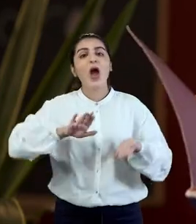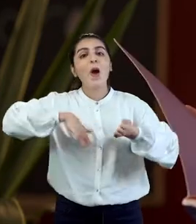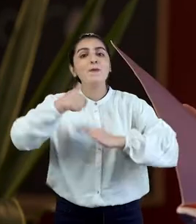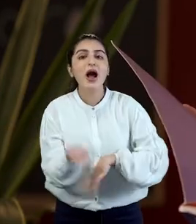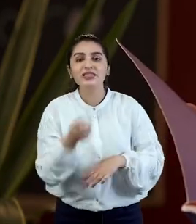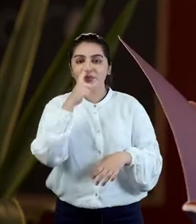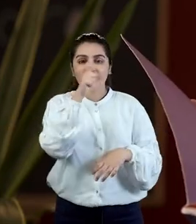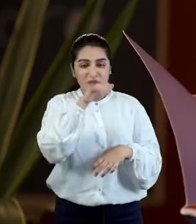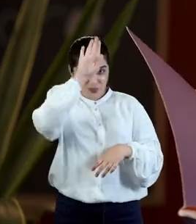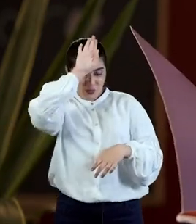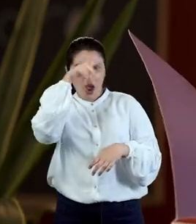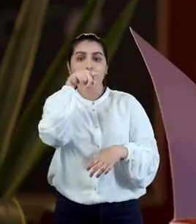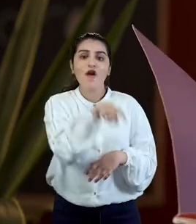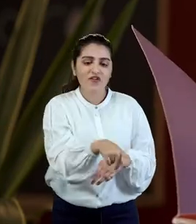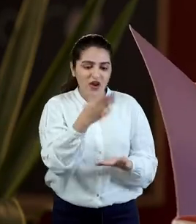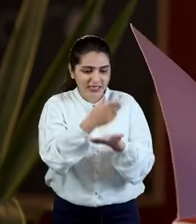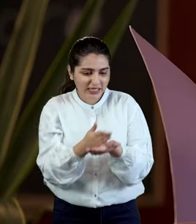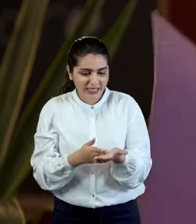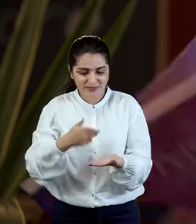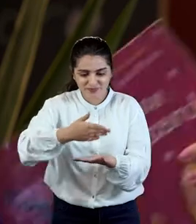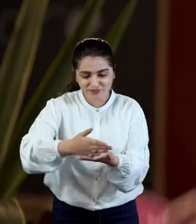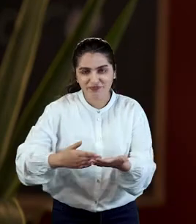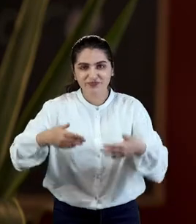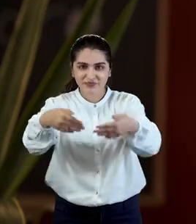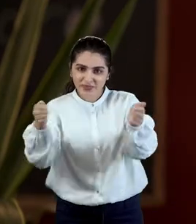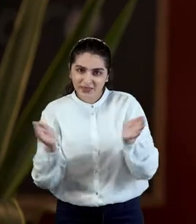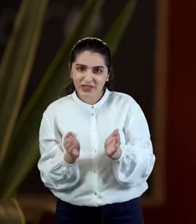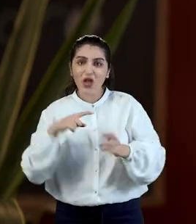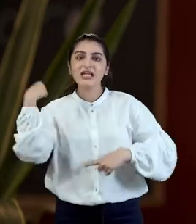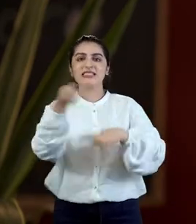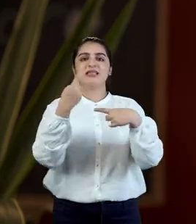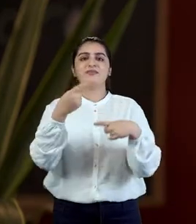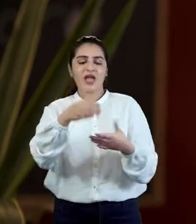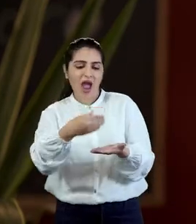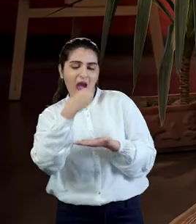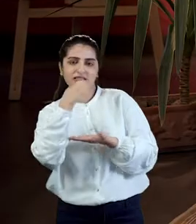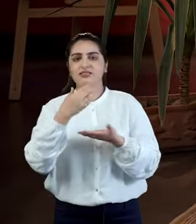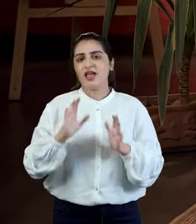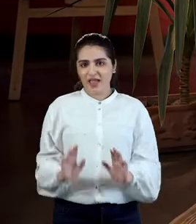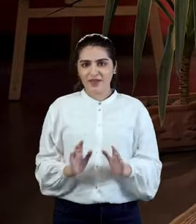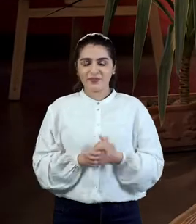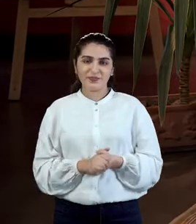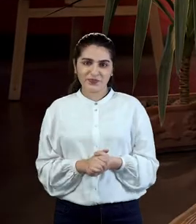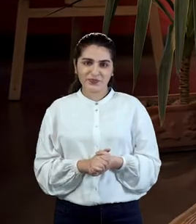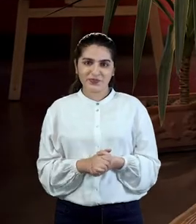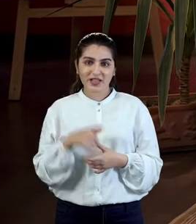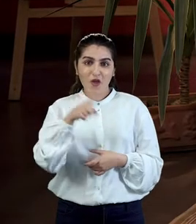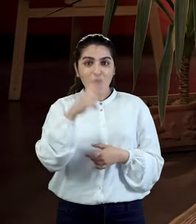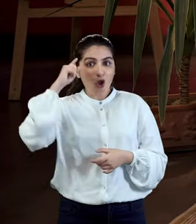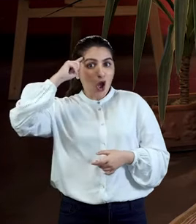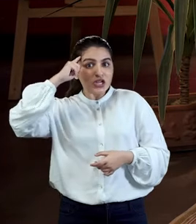Then Princess Eliza cut her birthday cake and everyone had a slice. Wasn't she